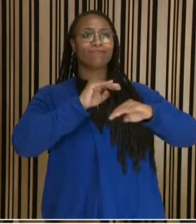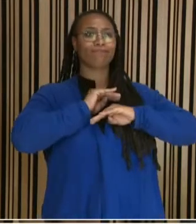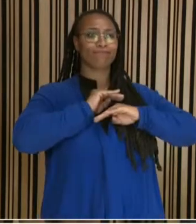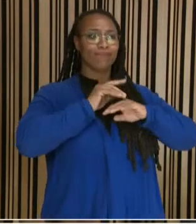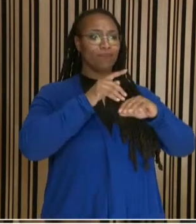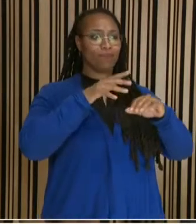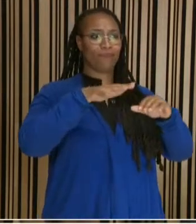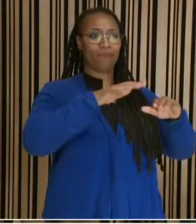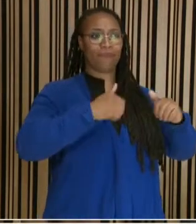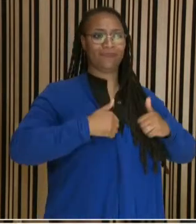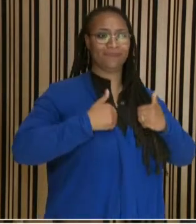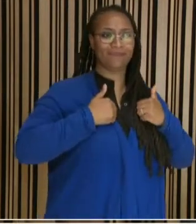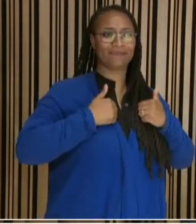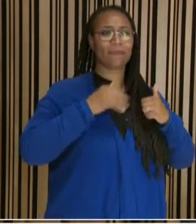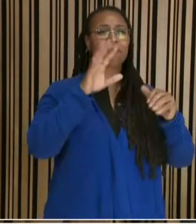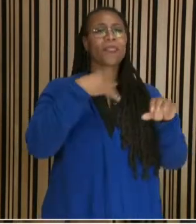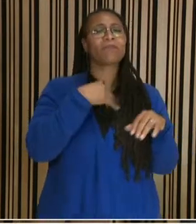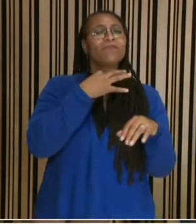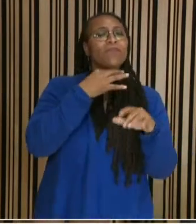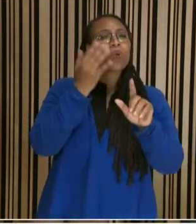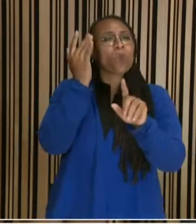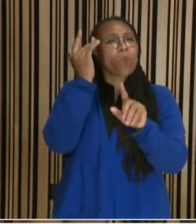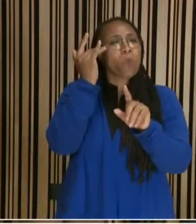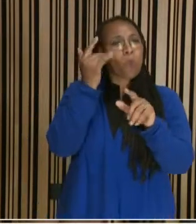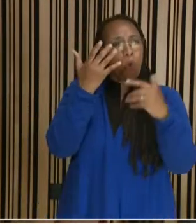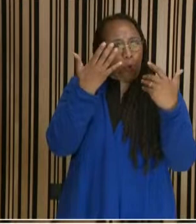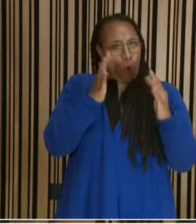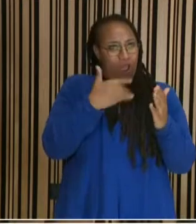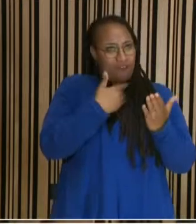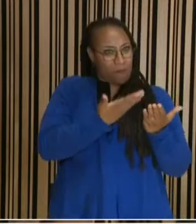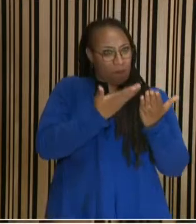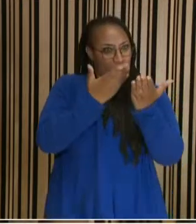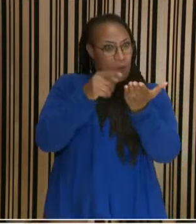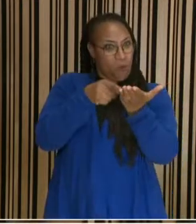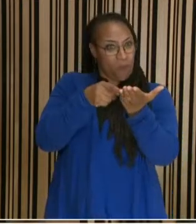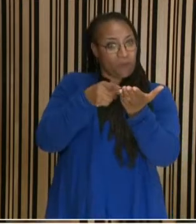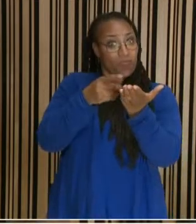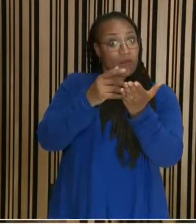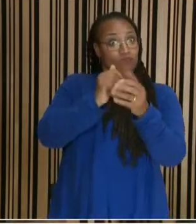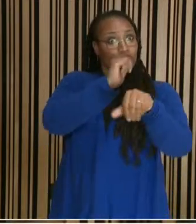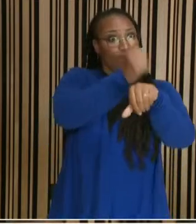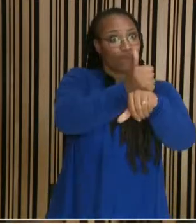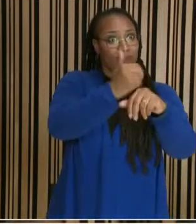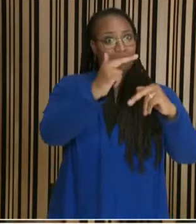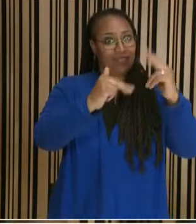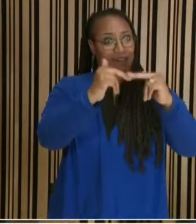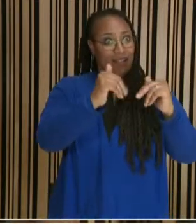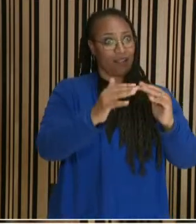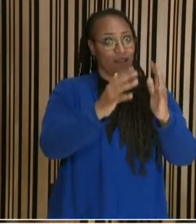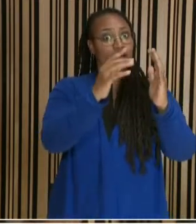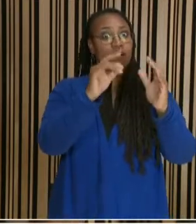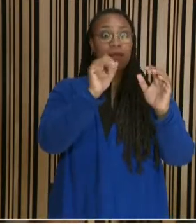there were proposals made to purchase buildings to create affordable housing in those units.